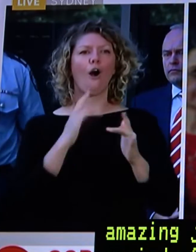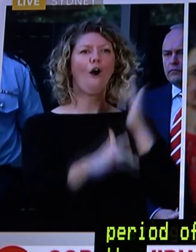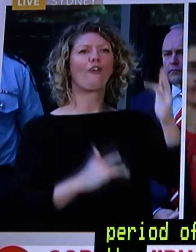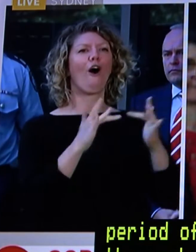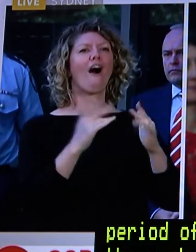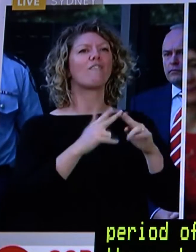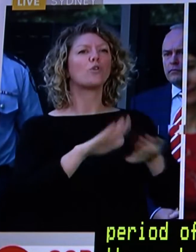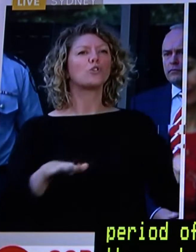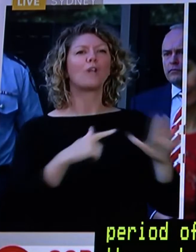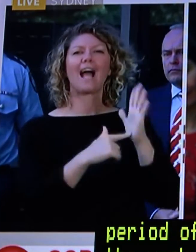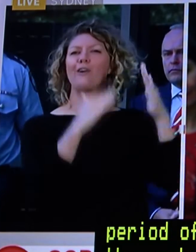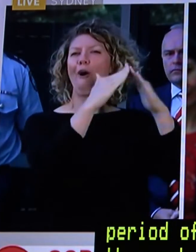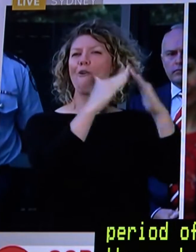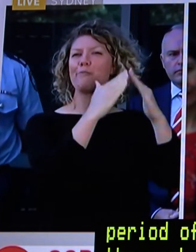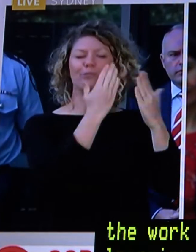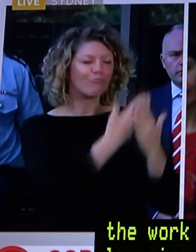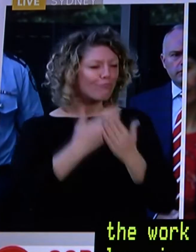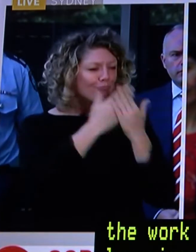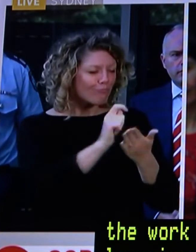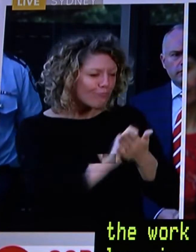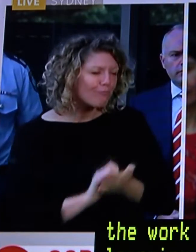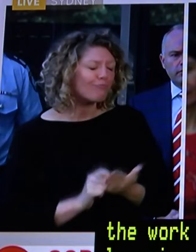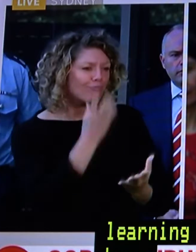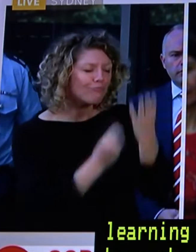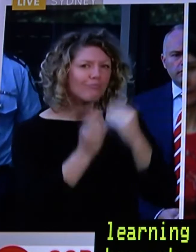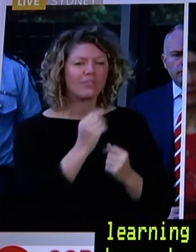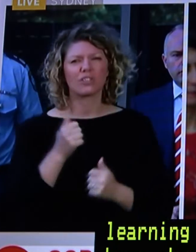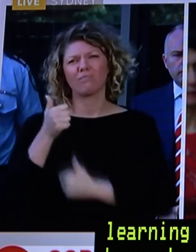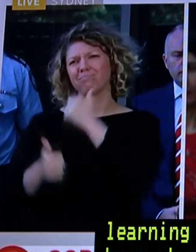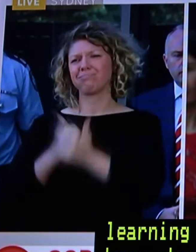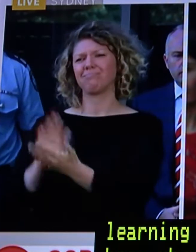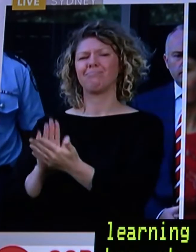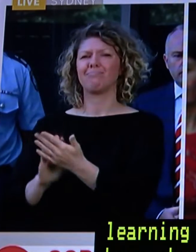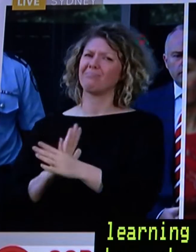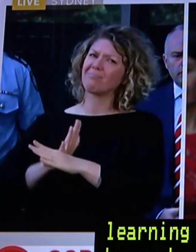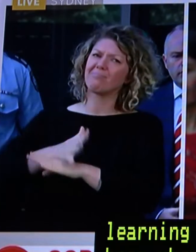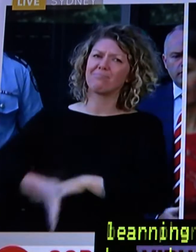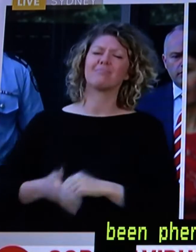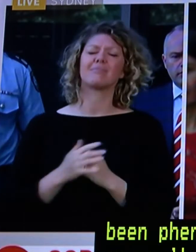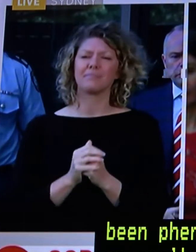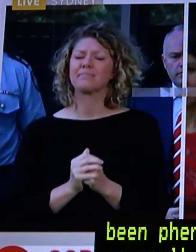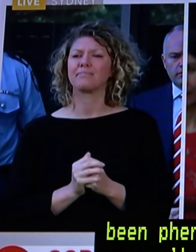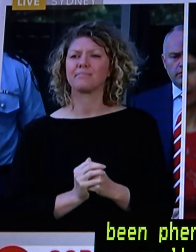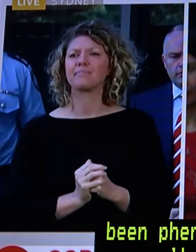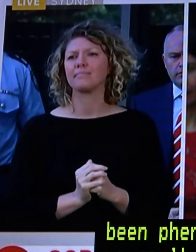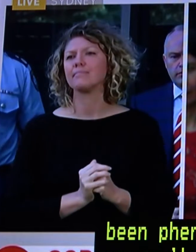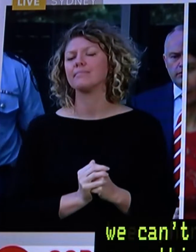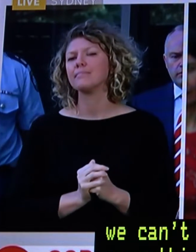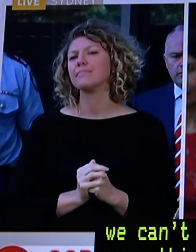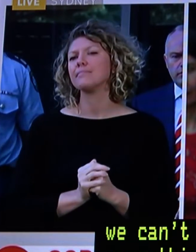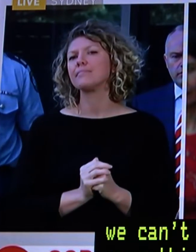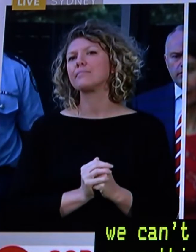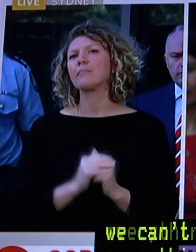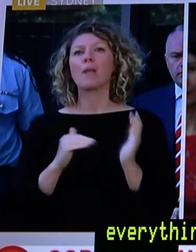home and online has been phenomenal, and I really think we can't give them enough credit for everything that they have done across all of the sector here in New South